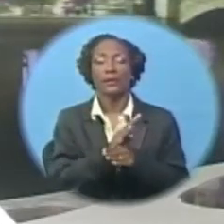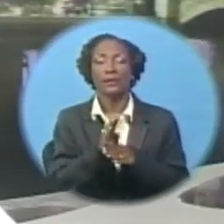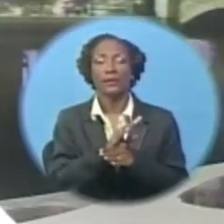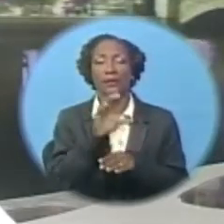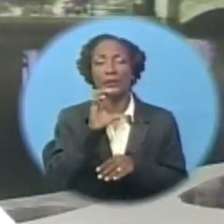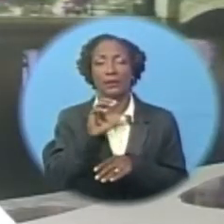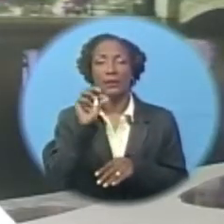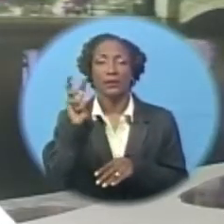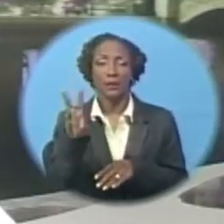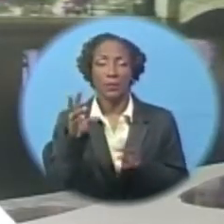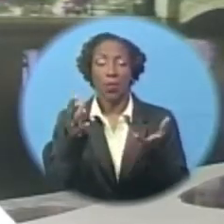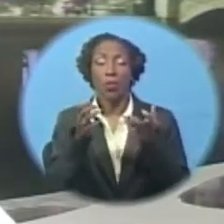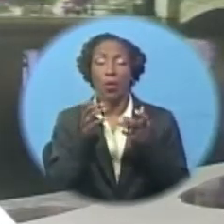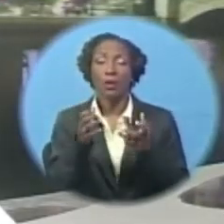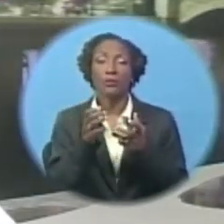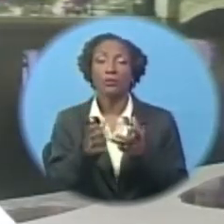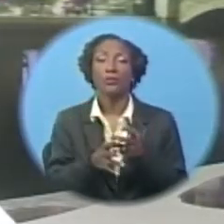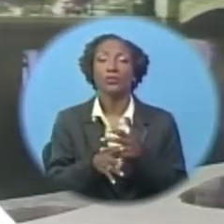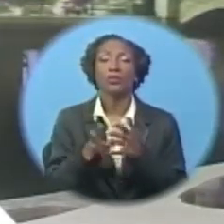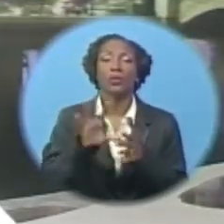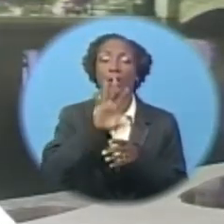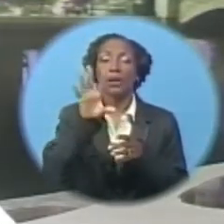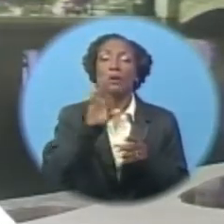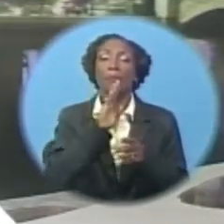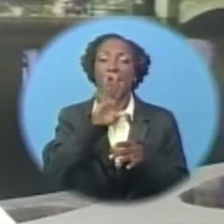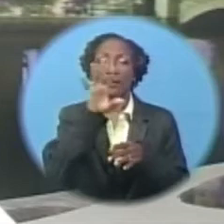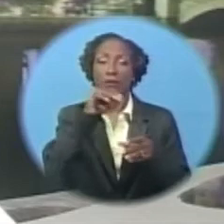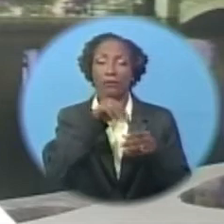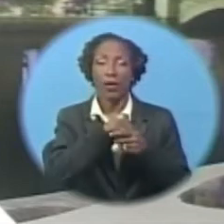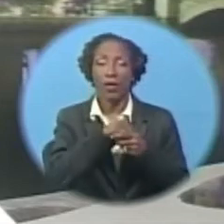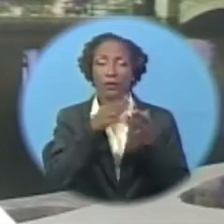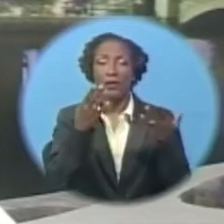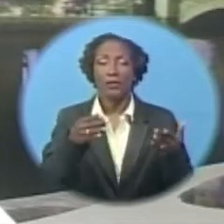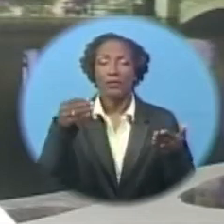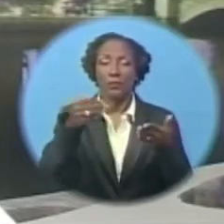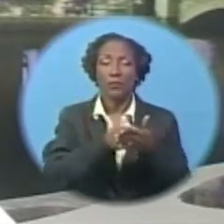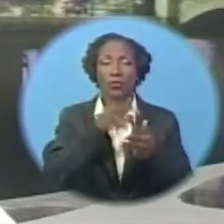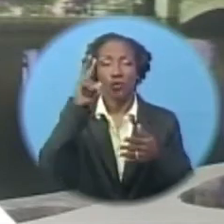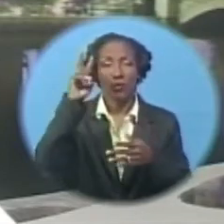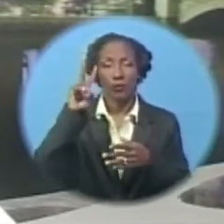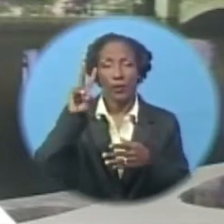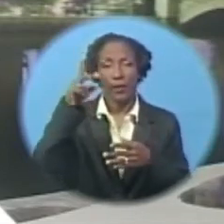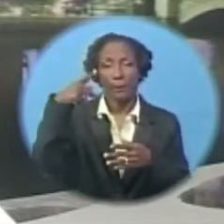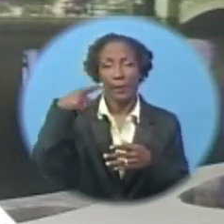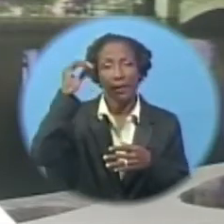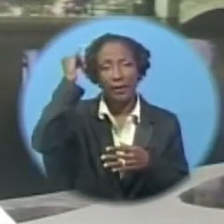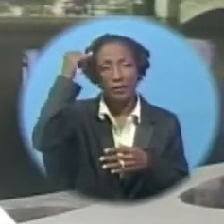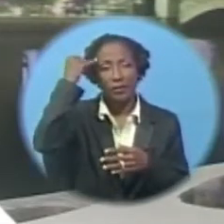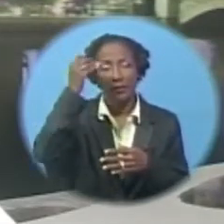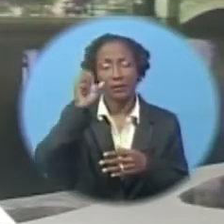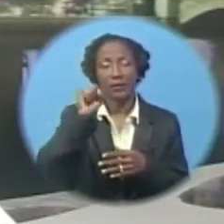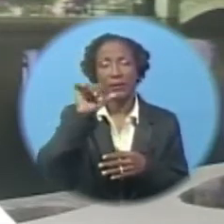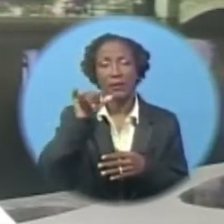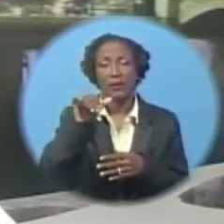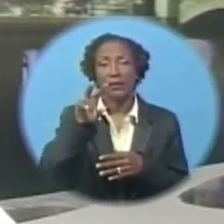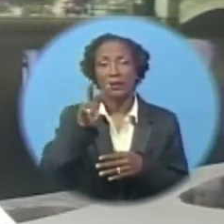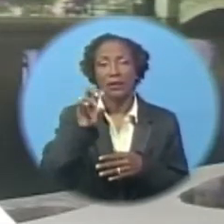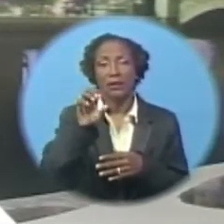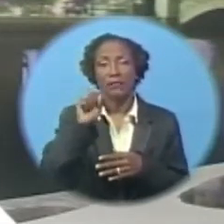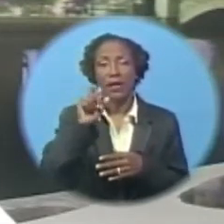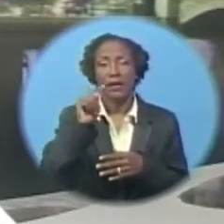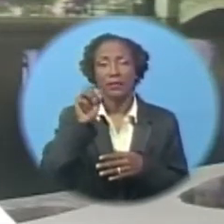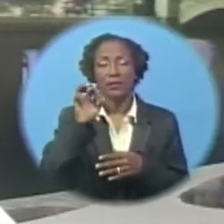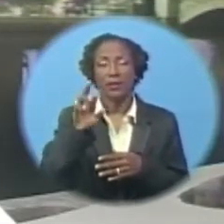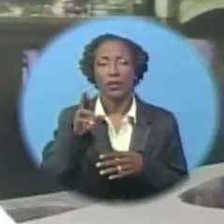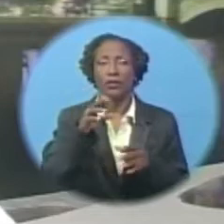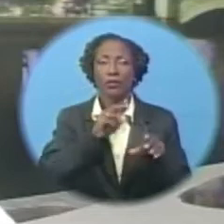trend. This is according to the company's new vice president, Jensen Sylvester, who says businesses are using the mobile option more to